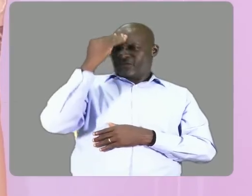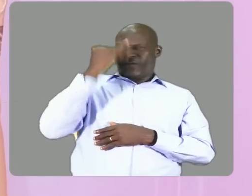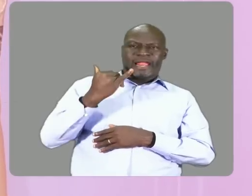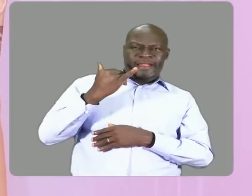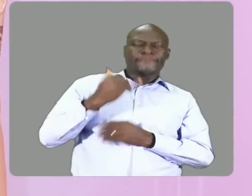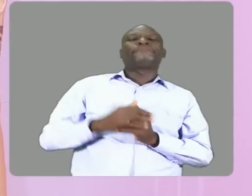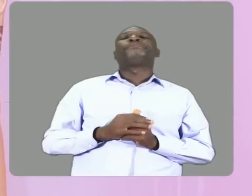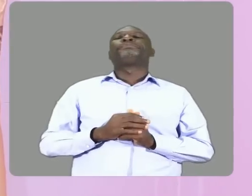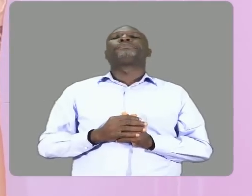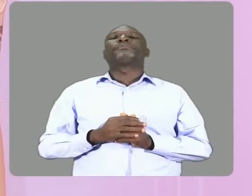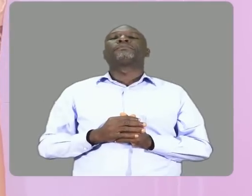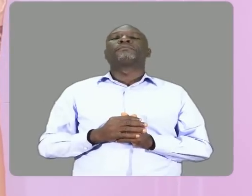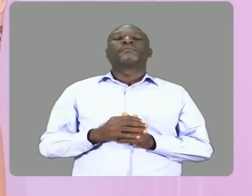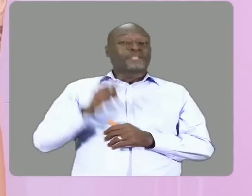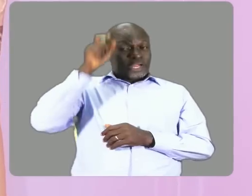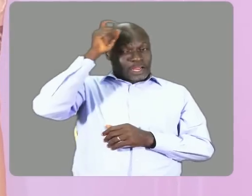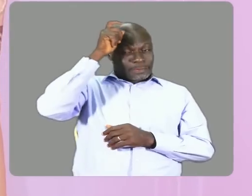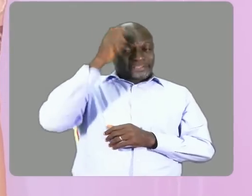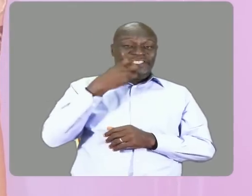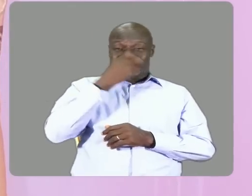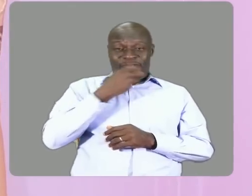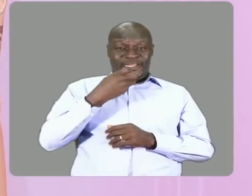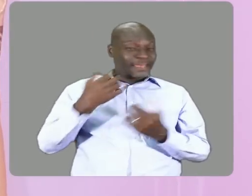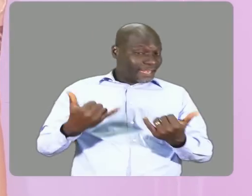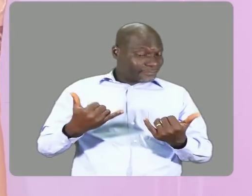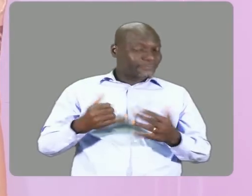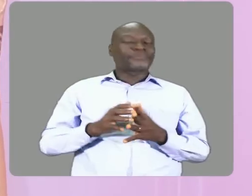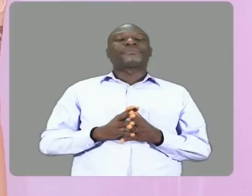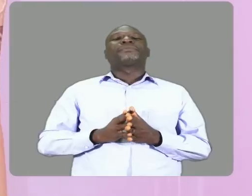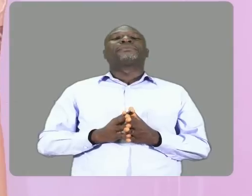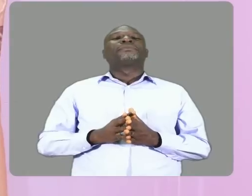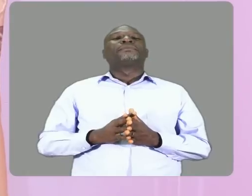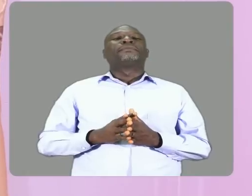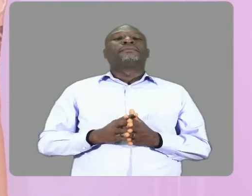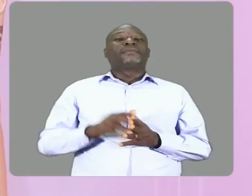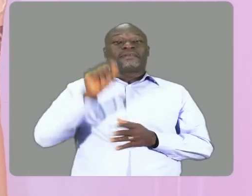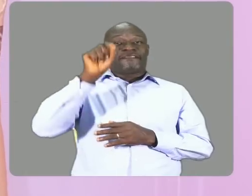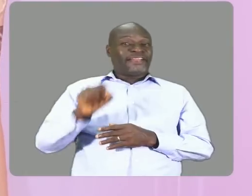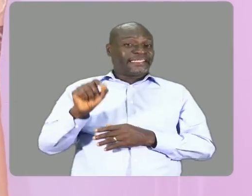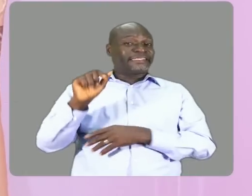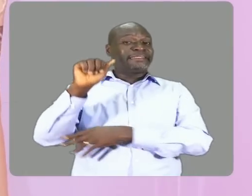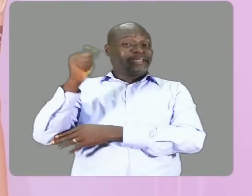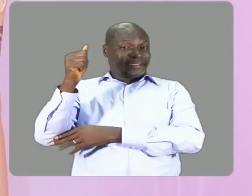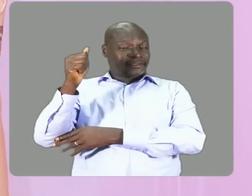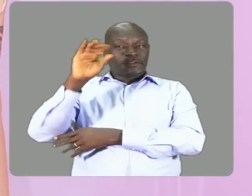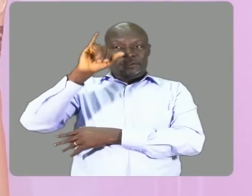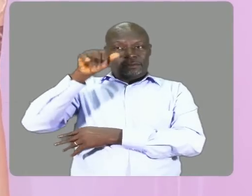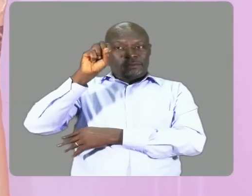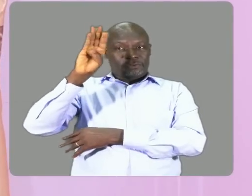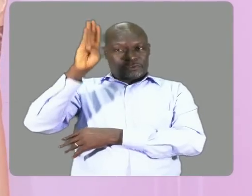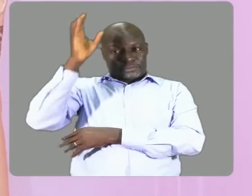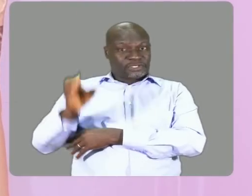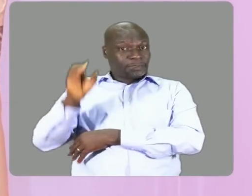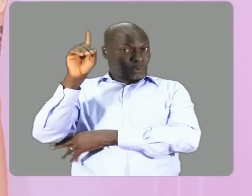ya. Bonsam na eka se yo. Fatu itrim. Verse 10. Job chapter 1.